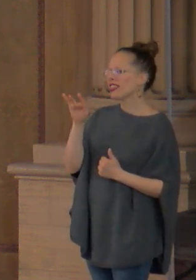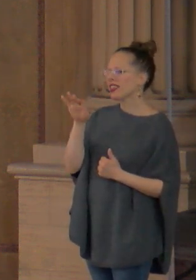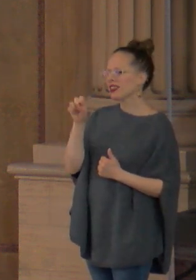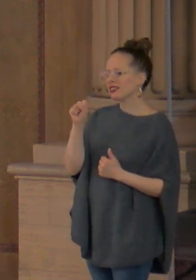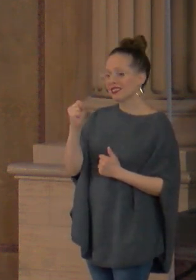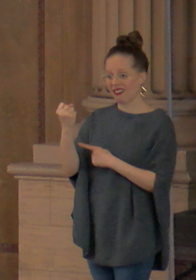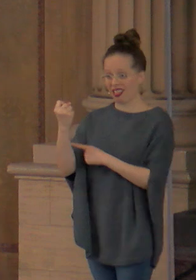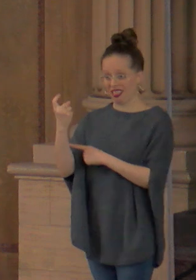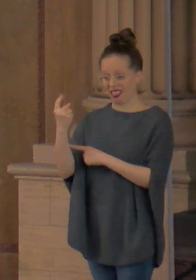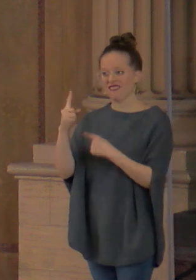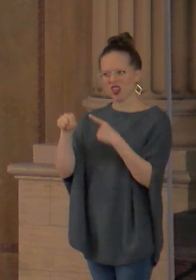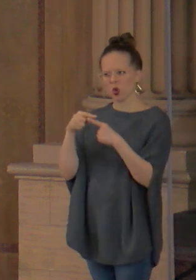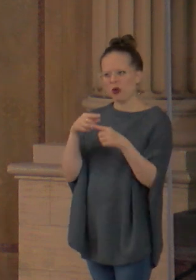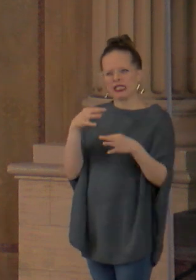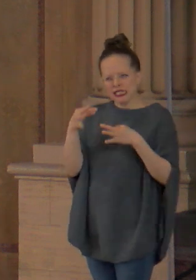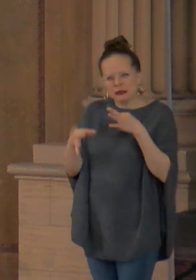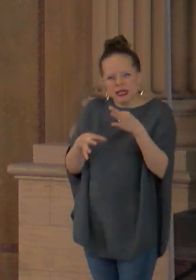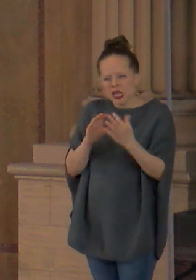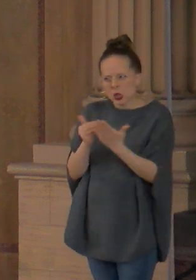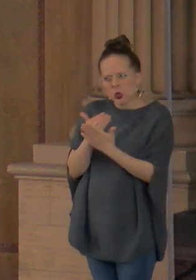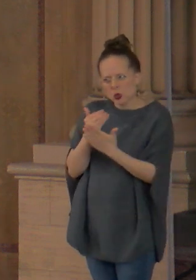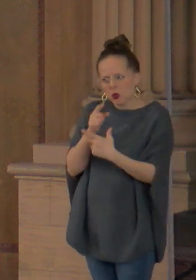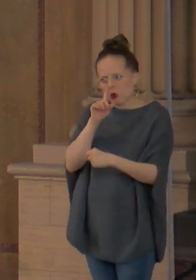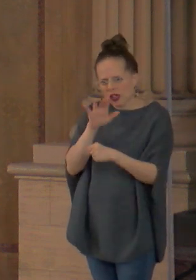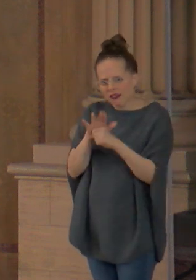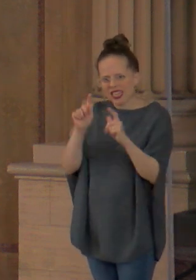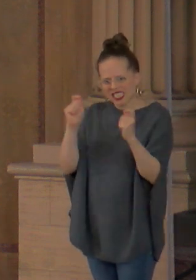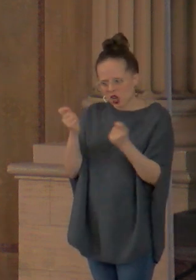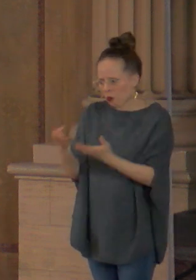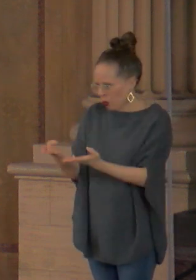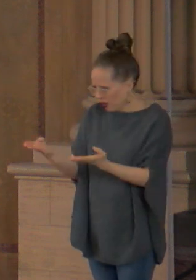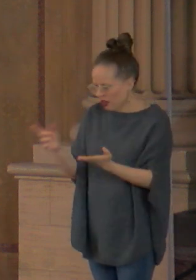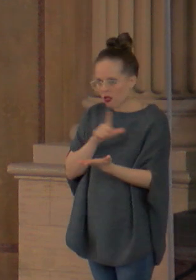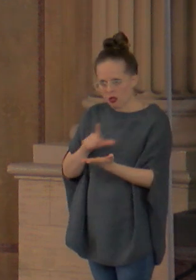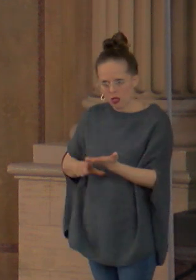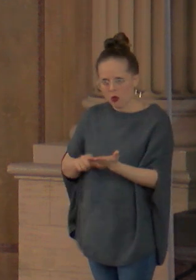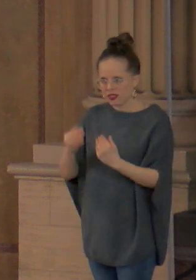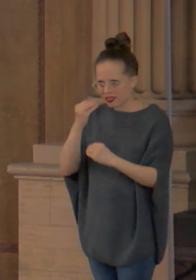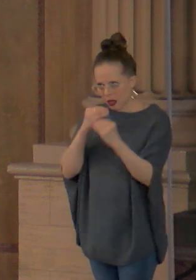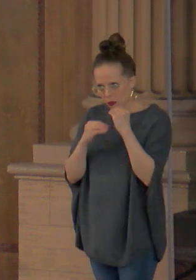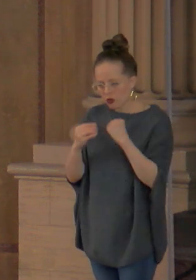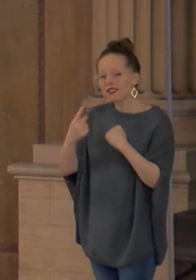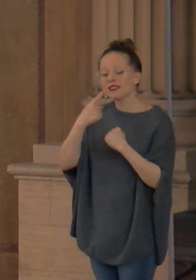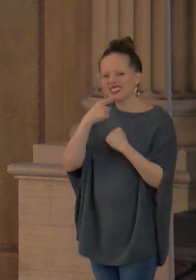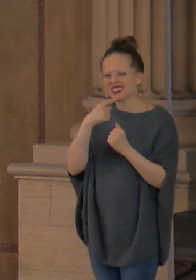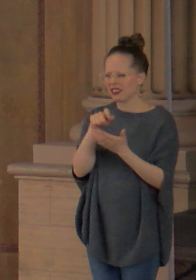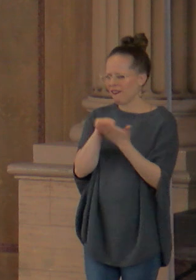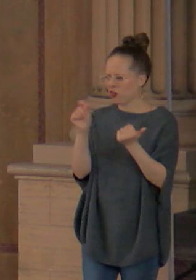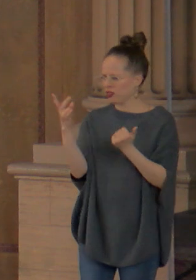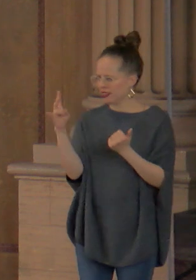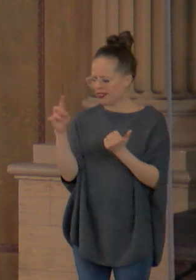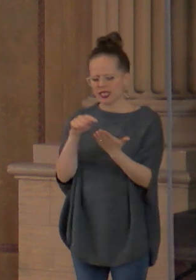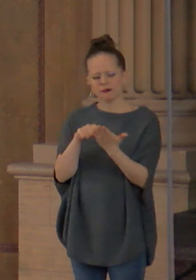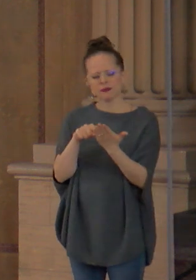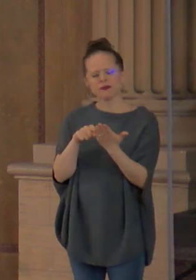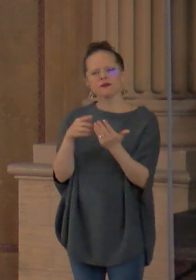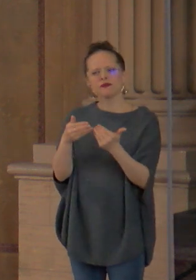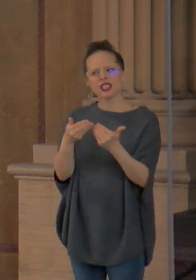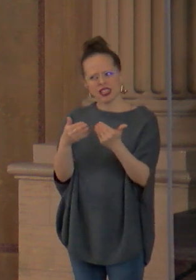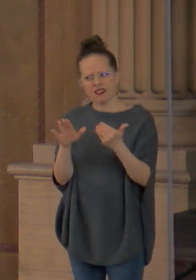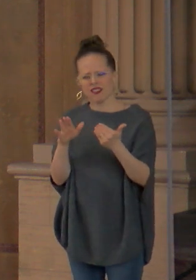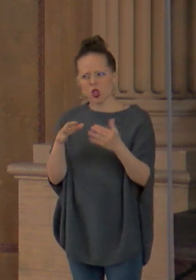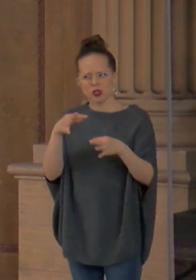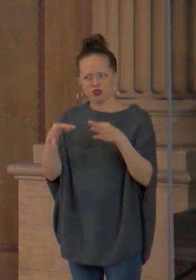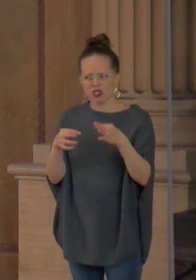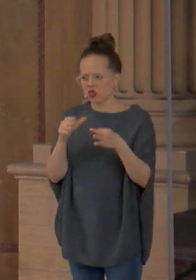for this new covenant renewal ceremony in the Lord's Supper he says this in verse 17 but in the following instructions I do not commend